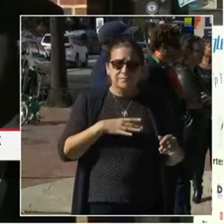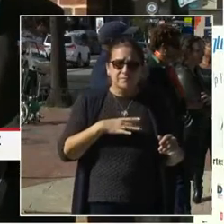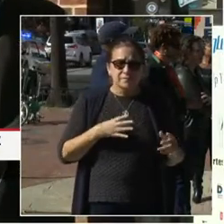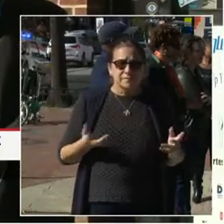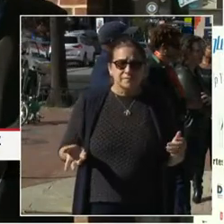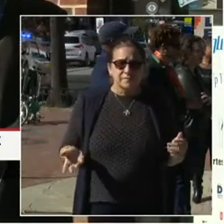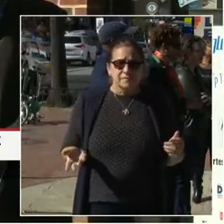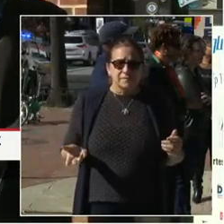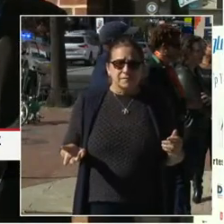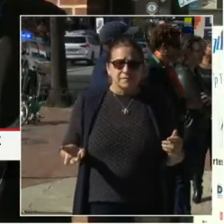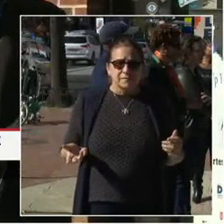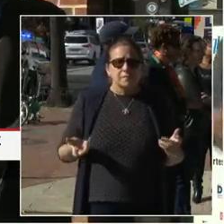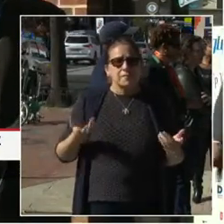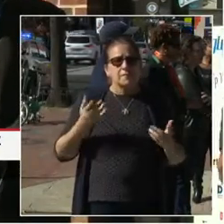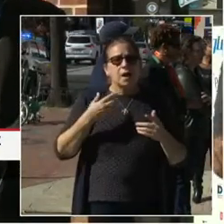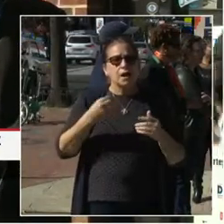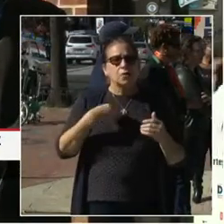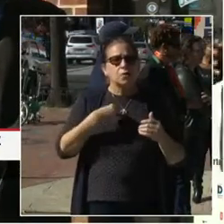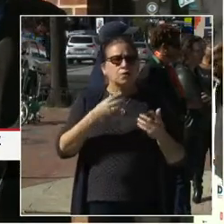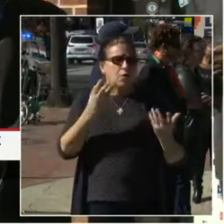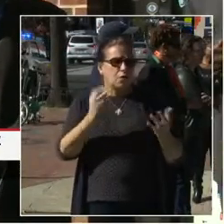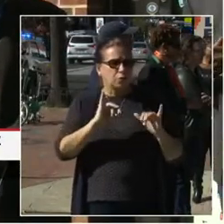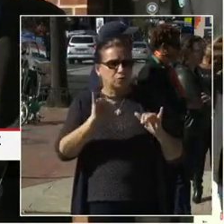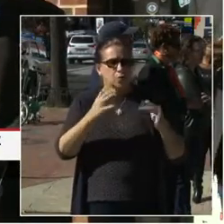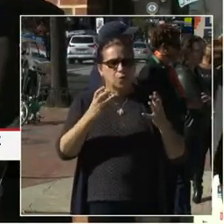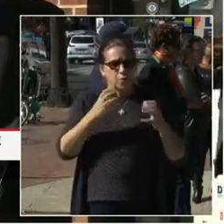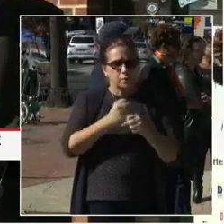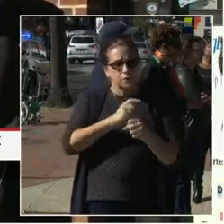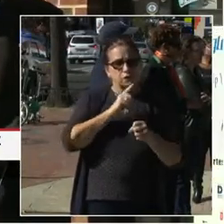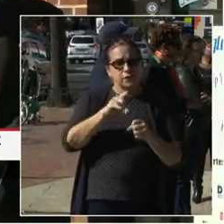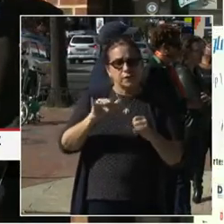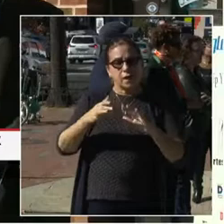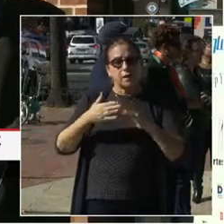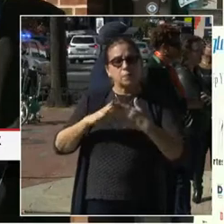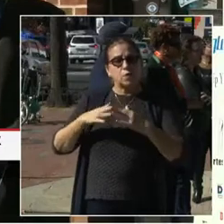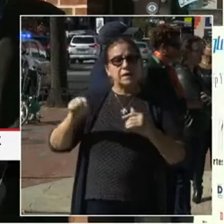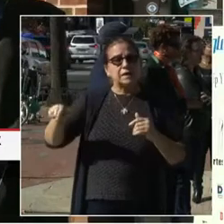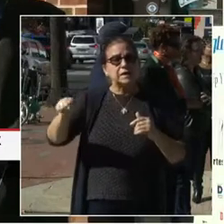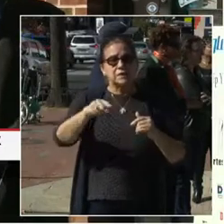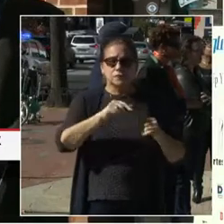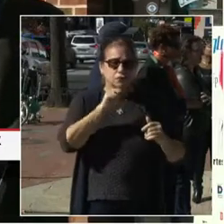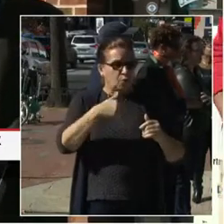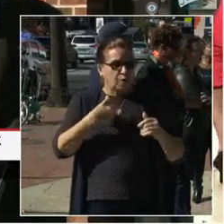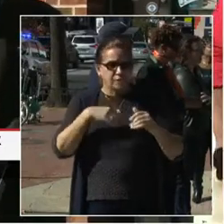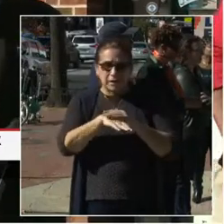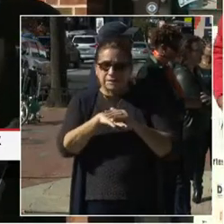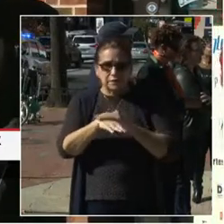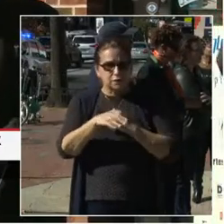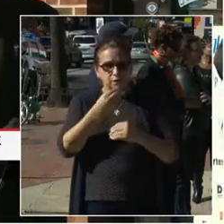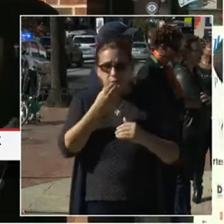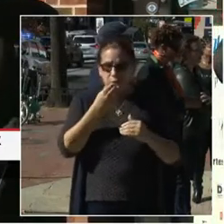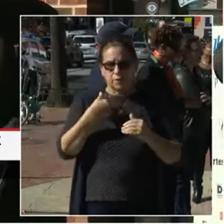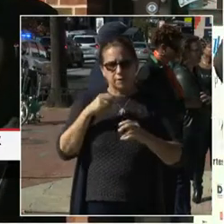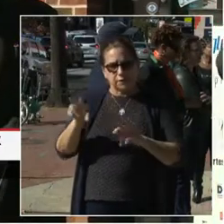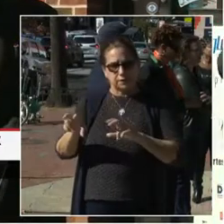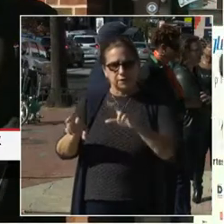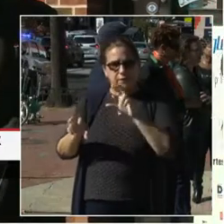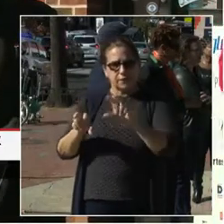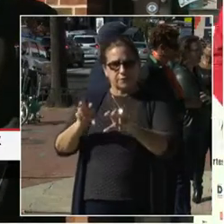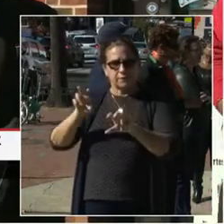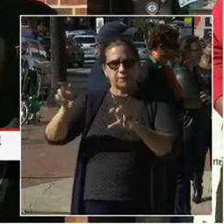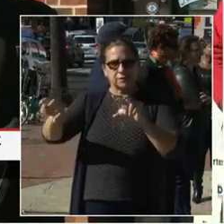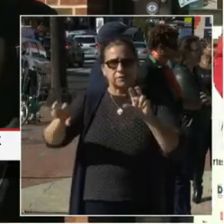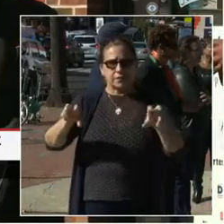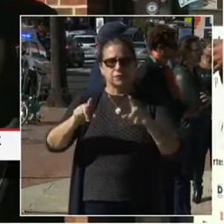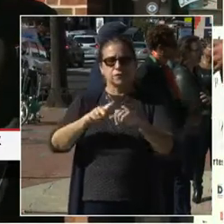going to go into Ward 7 and 8 using these grants and the $58 million fund, that's big news for our city. And that's